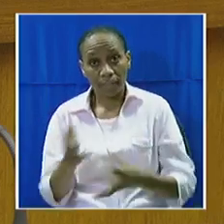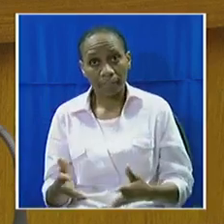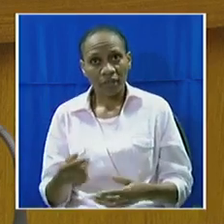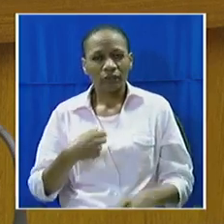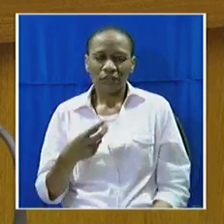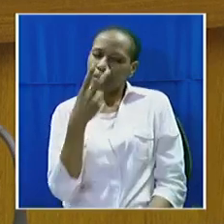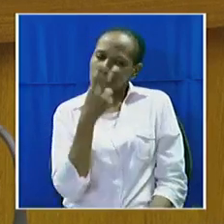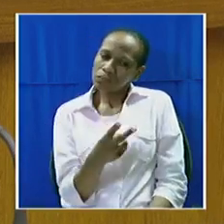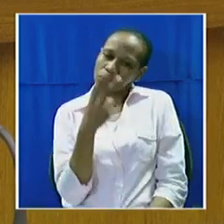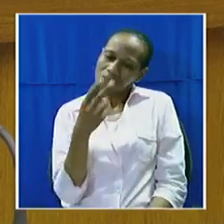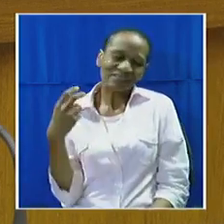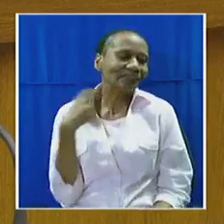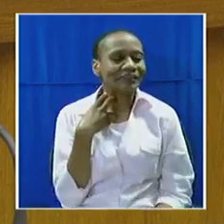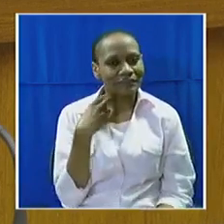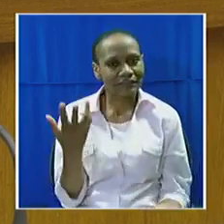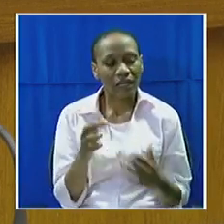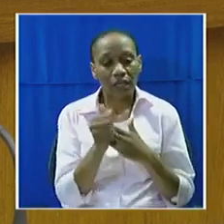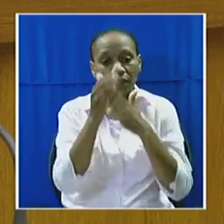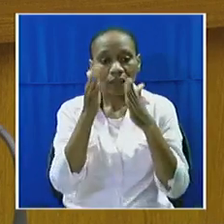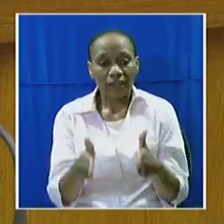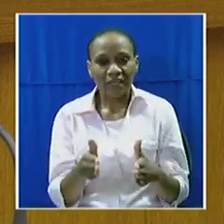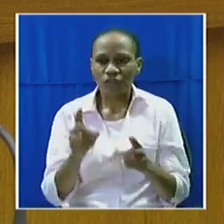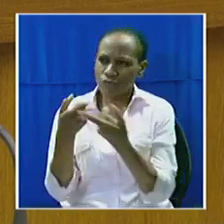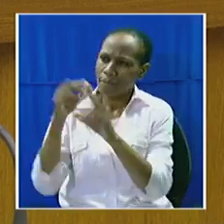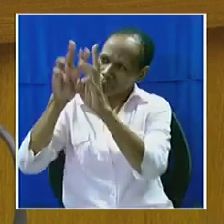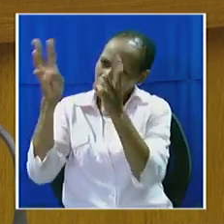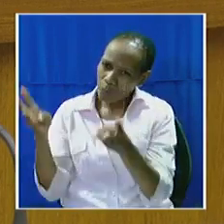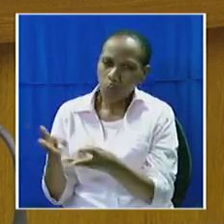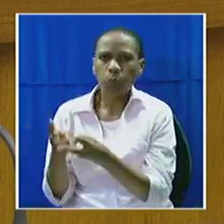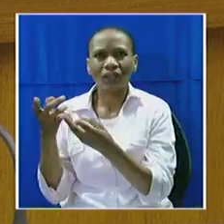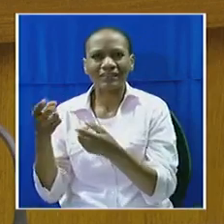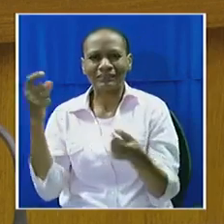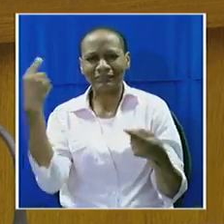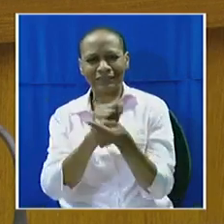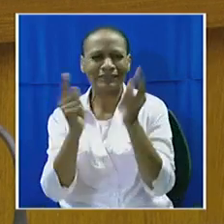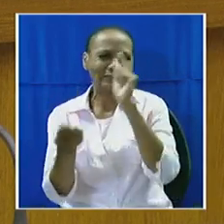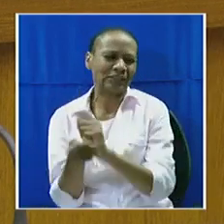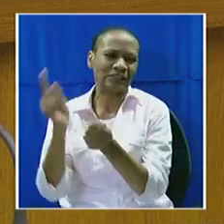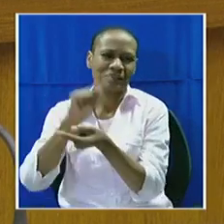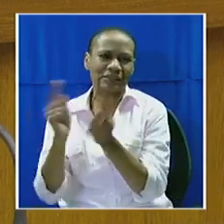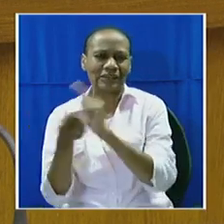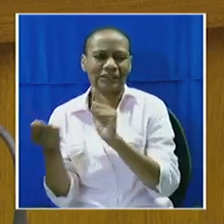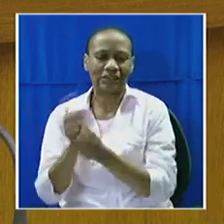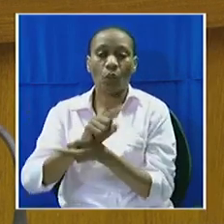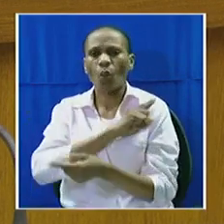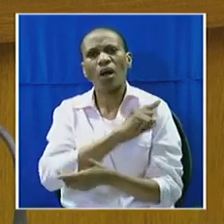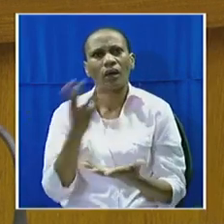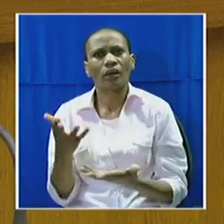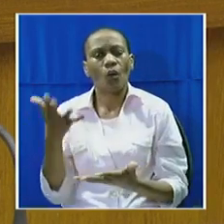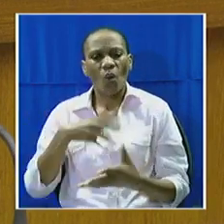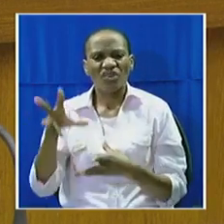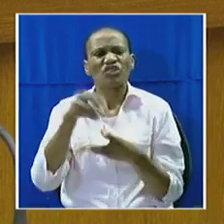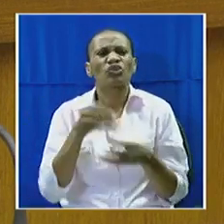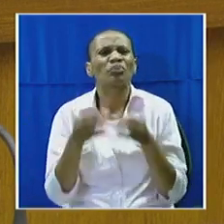watched with great disappointment leaders across the globe tear each other apart as they seek to weaponize and politicize